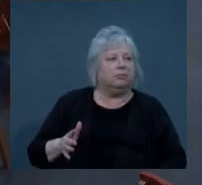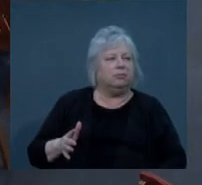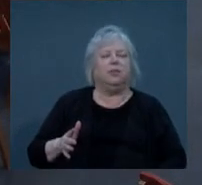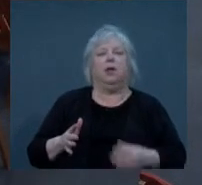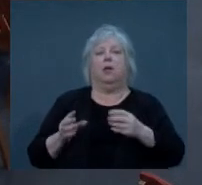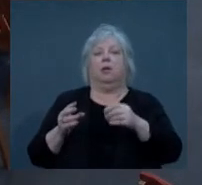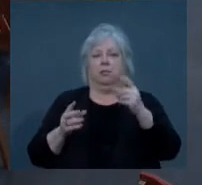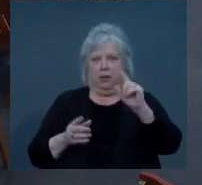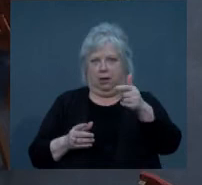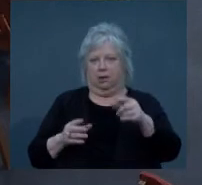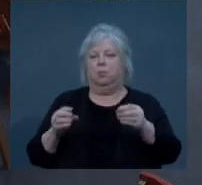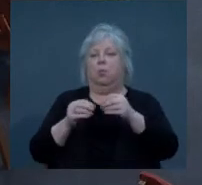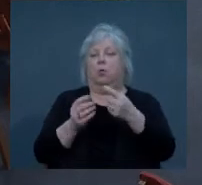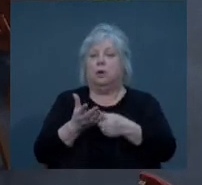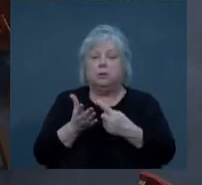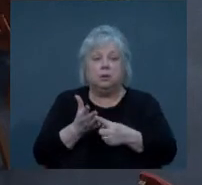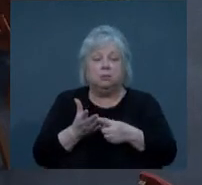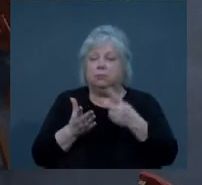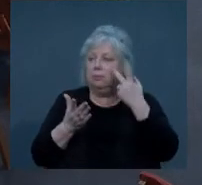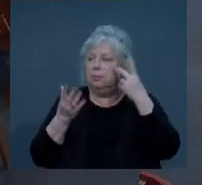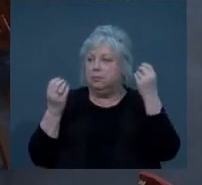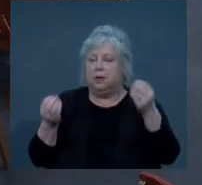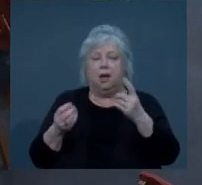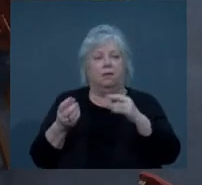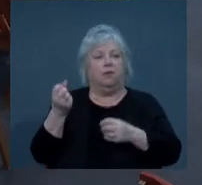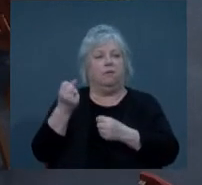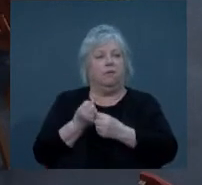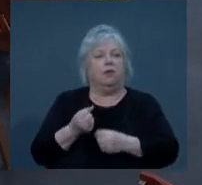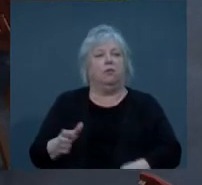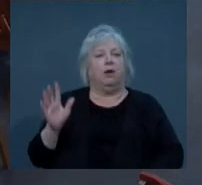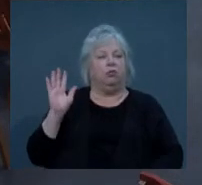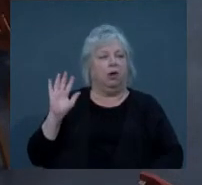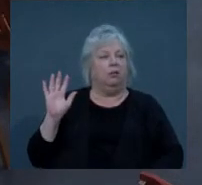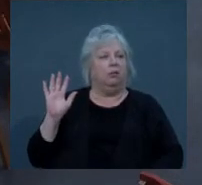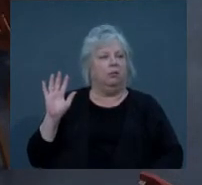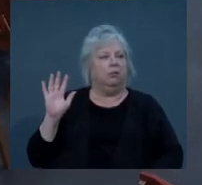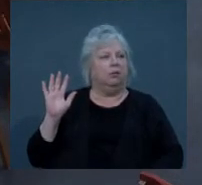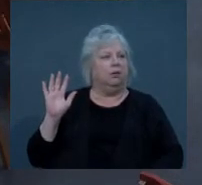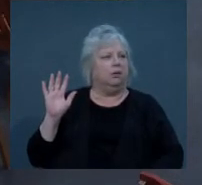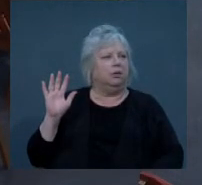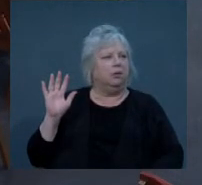Any other discussion? Hearing none, if you're in favor of the motion, raise your hand.